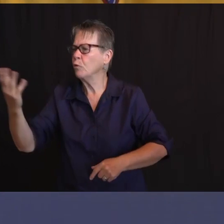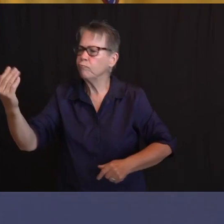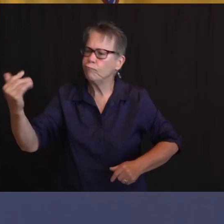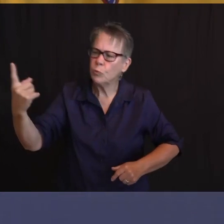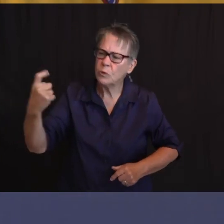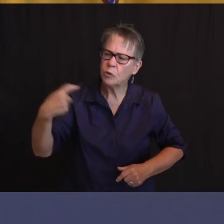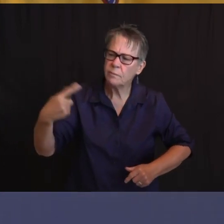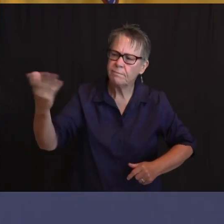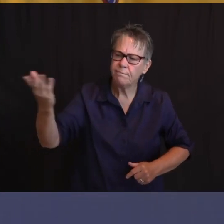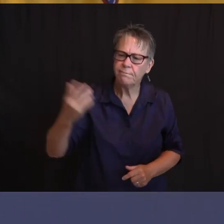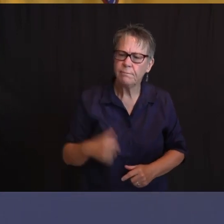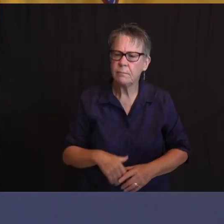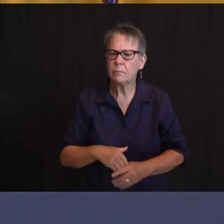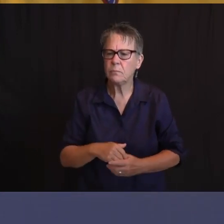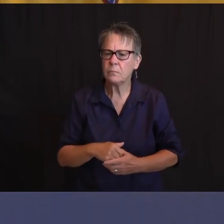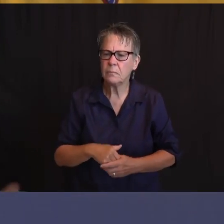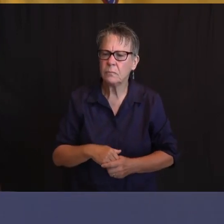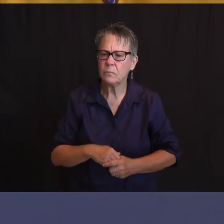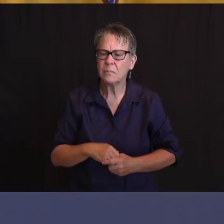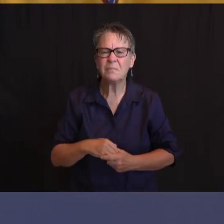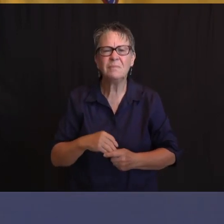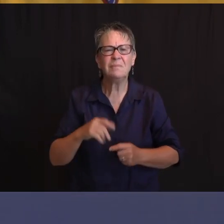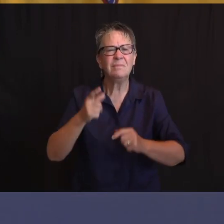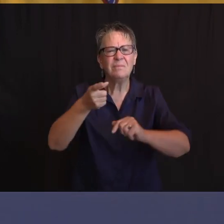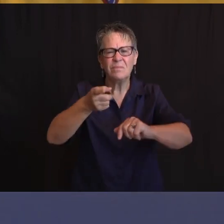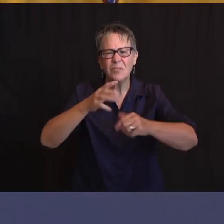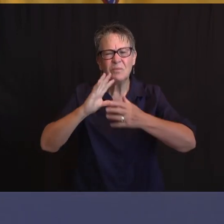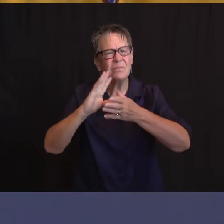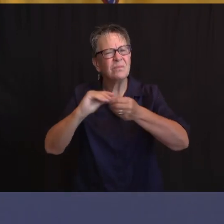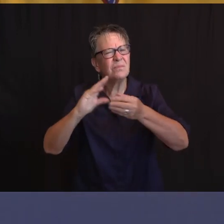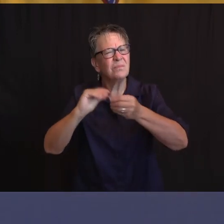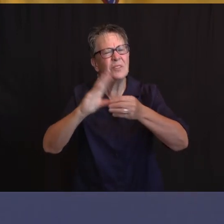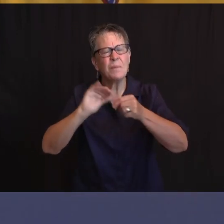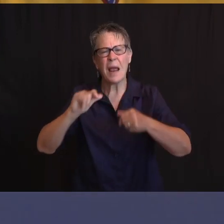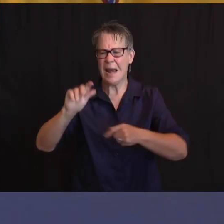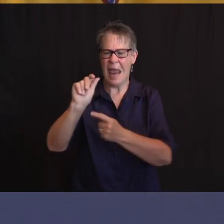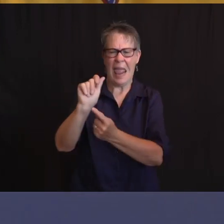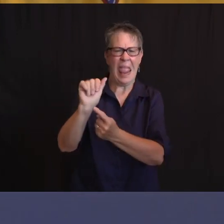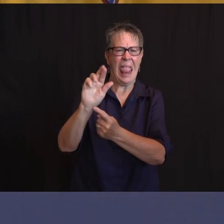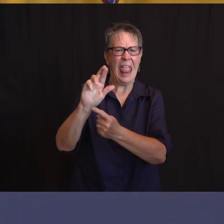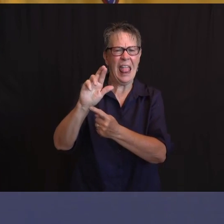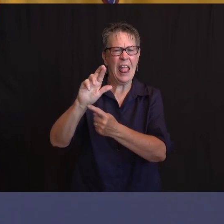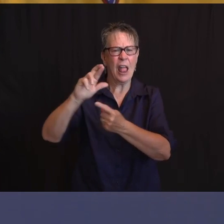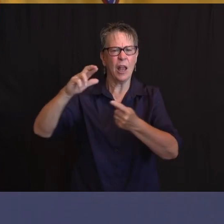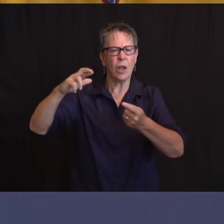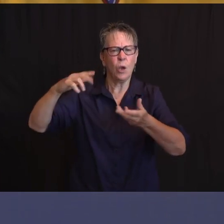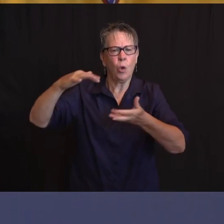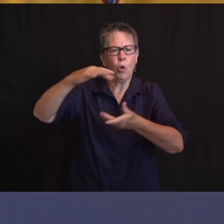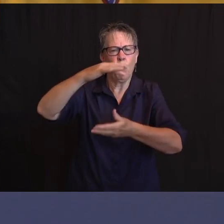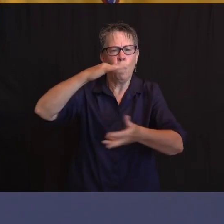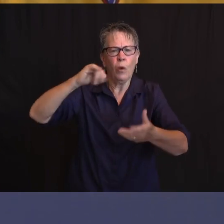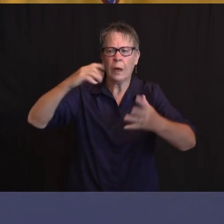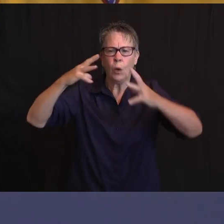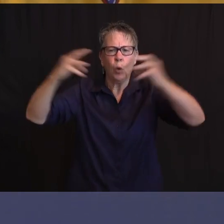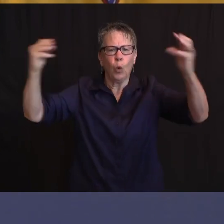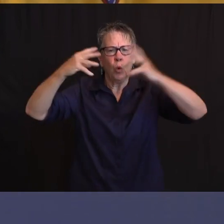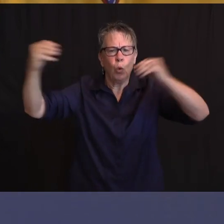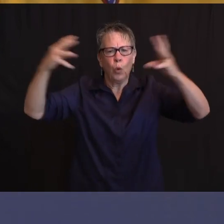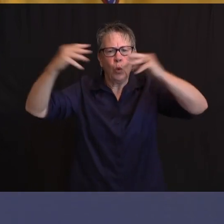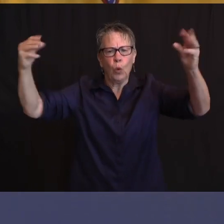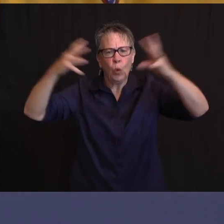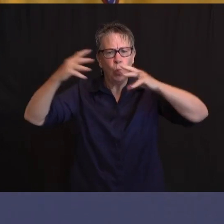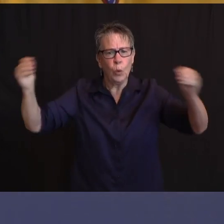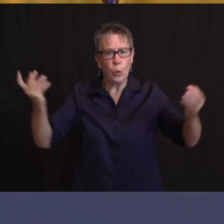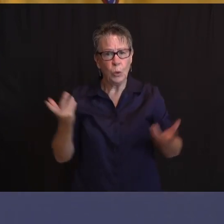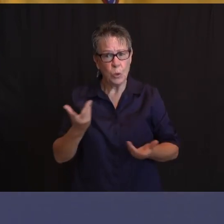issue of air ventilation. As schools are looking to try to open up with in-person learning, they're looking at their HVAC systems. Many of the buildings